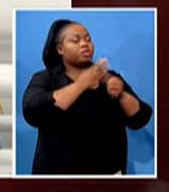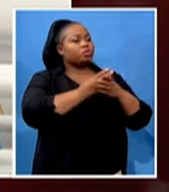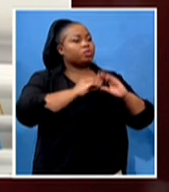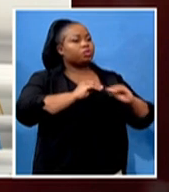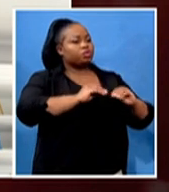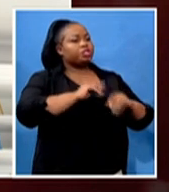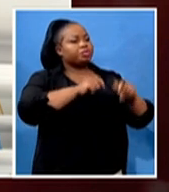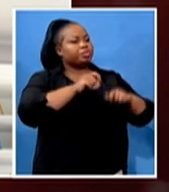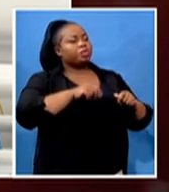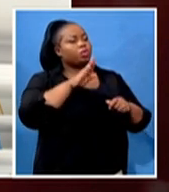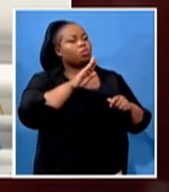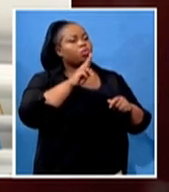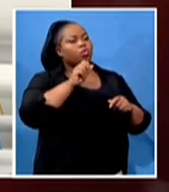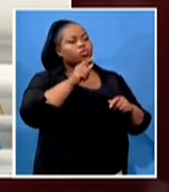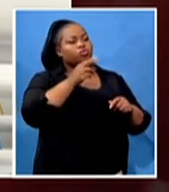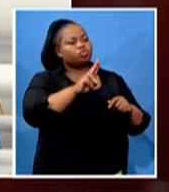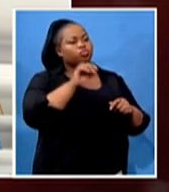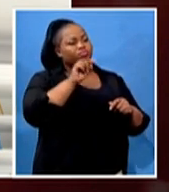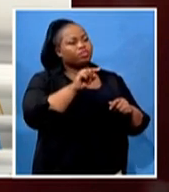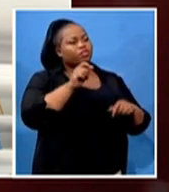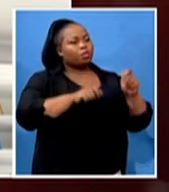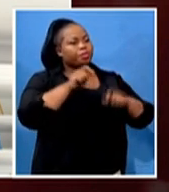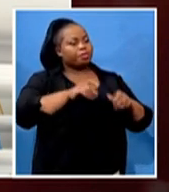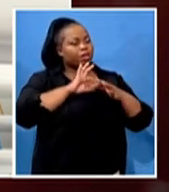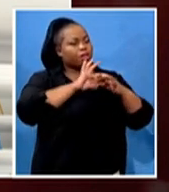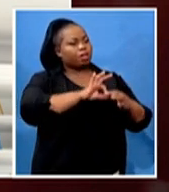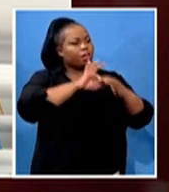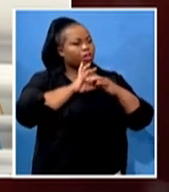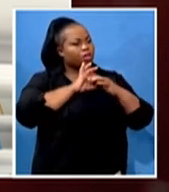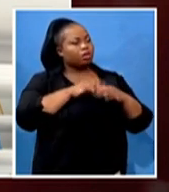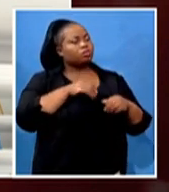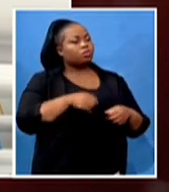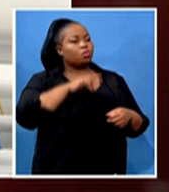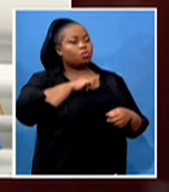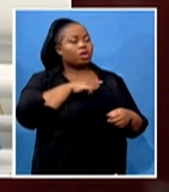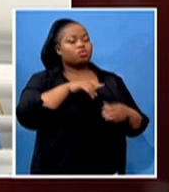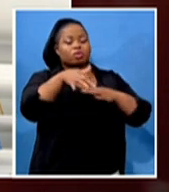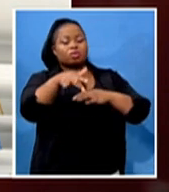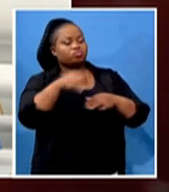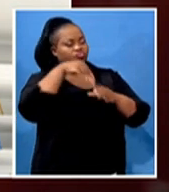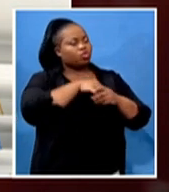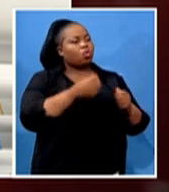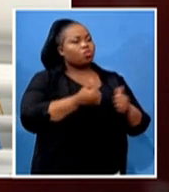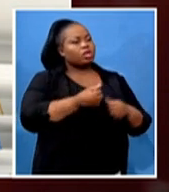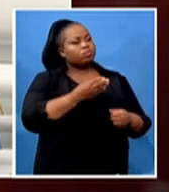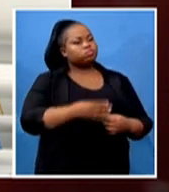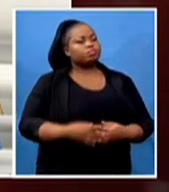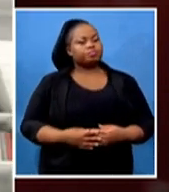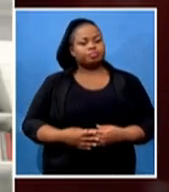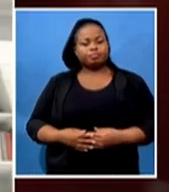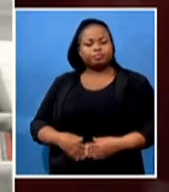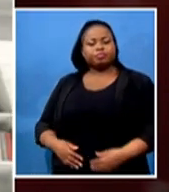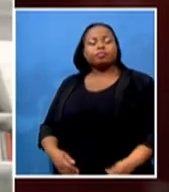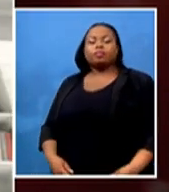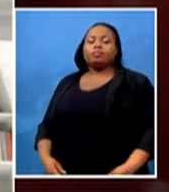not coming in from the outside, you've been part of the fabric already? Yes, I think